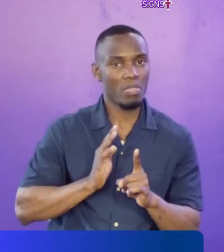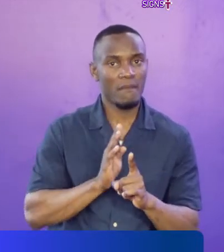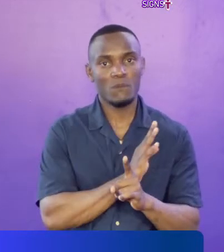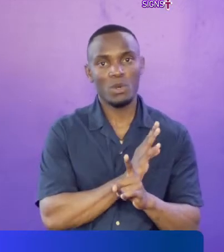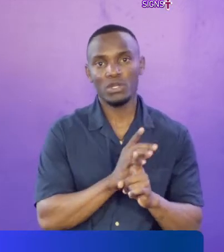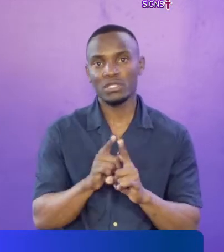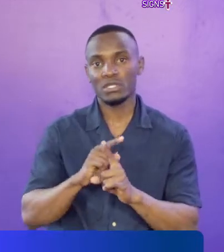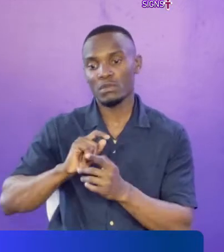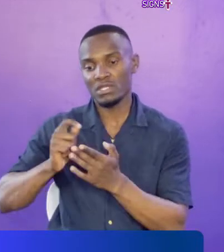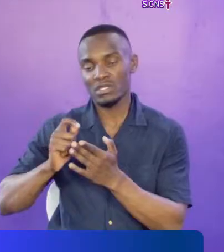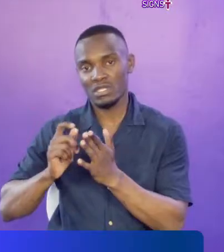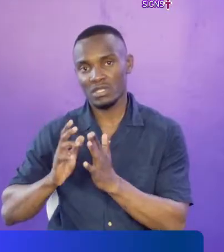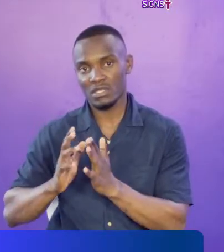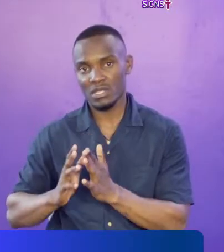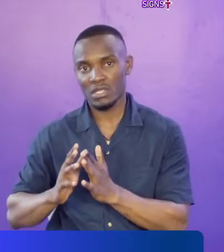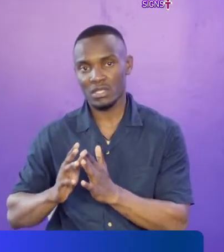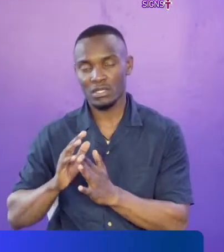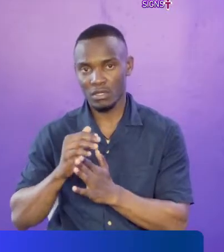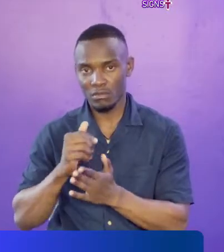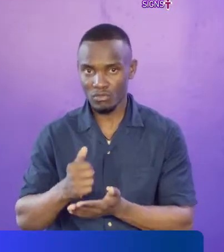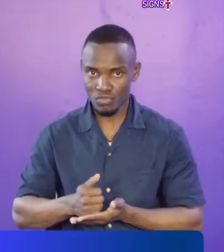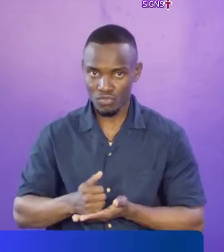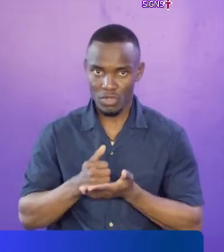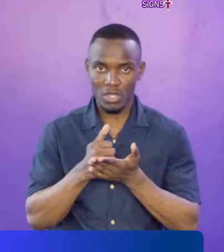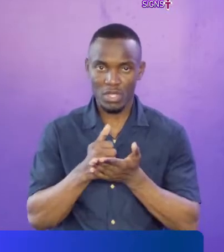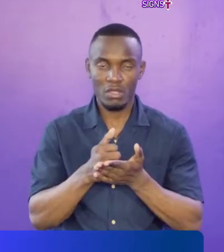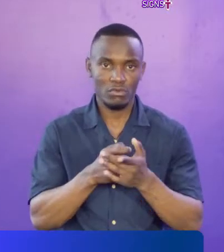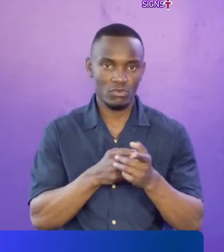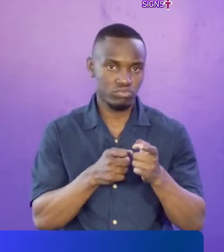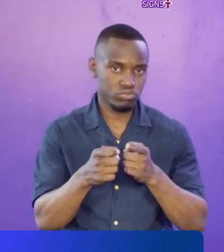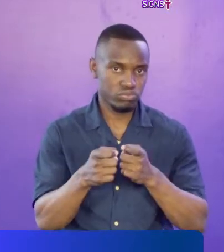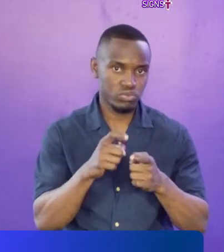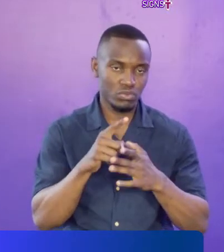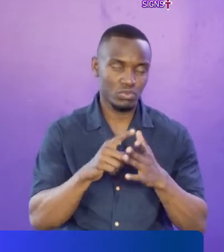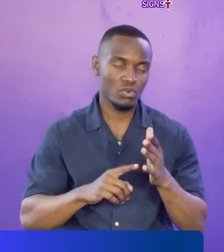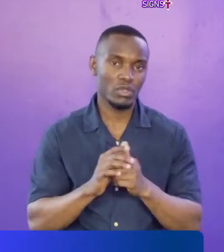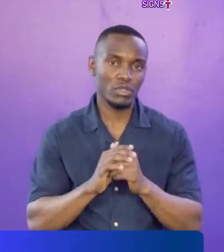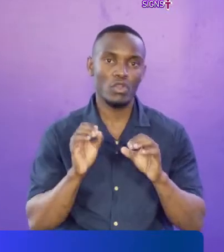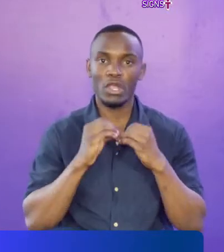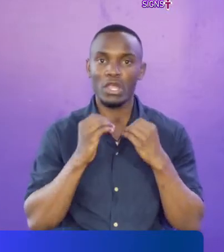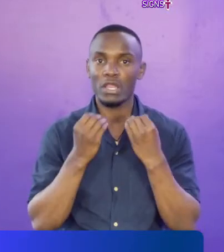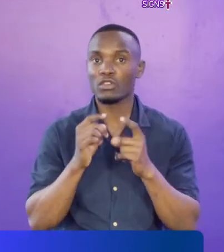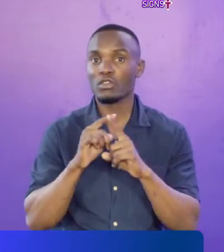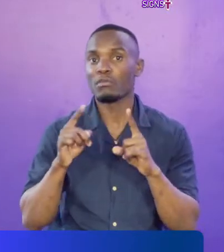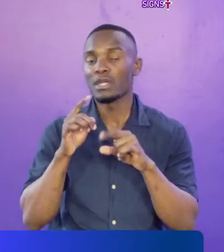run the organization. But when I say academia, Yeah. the general public,